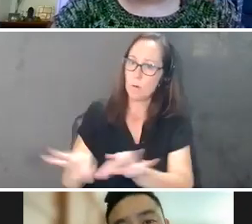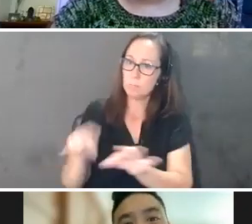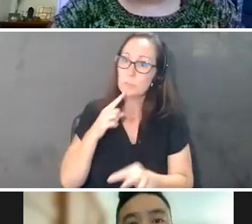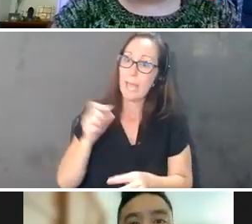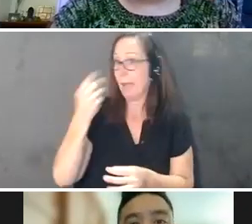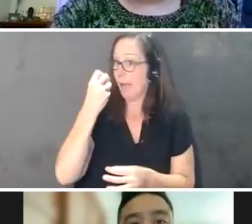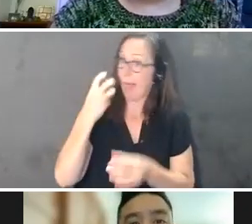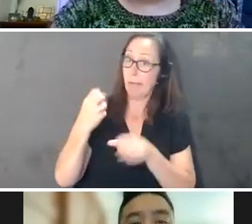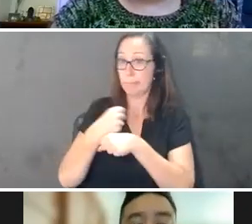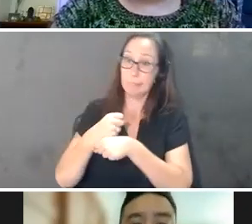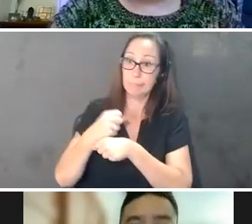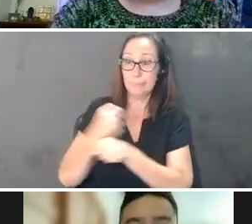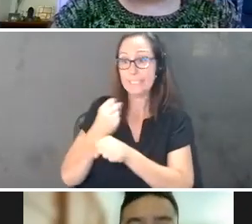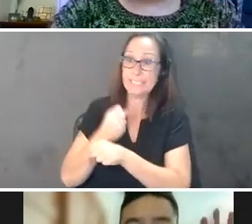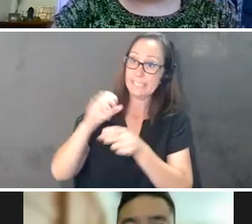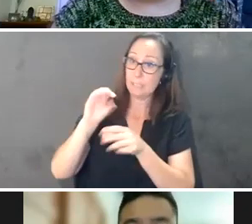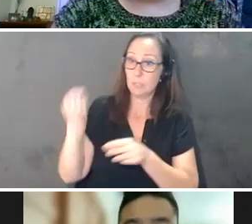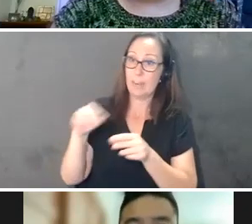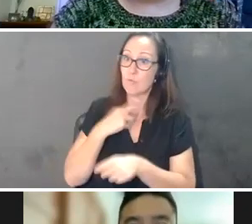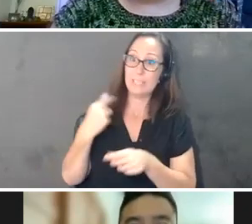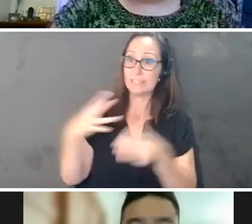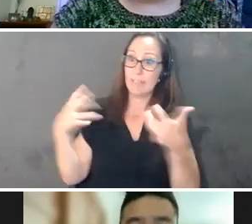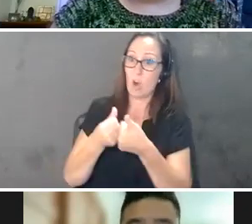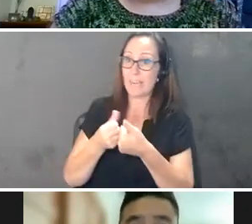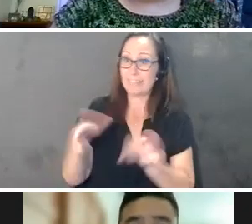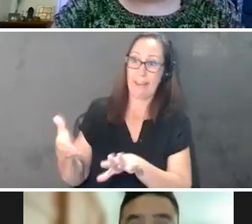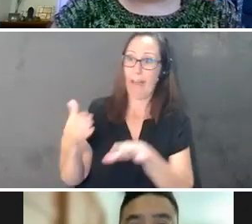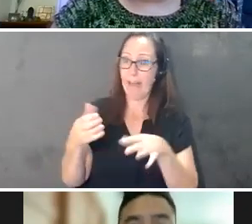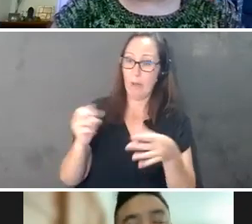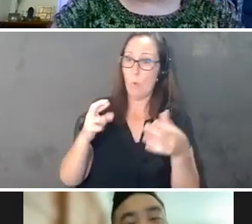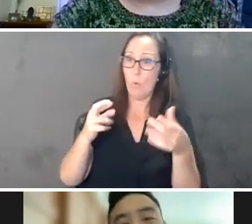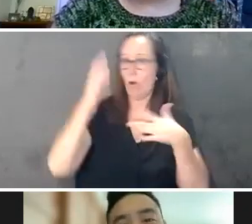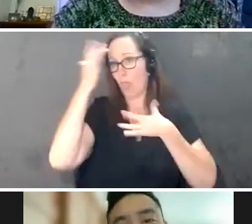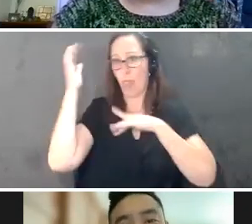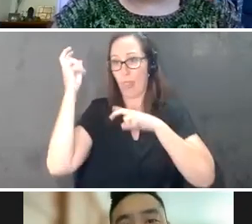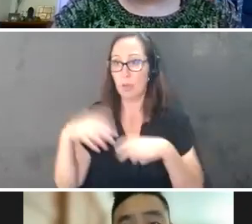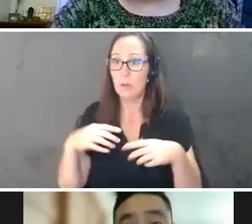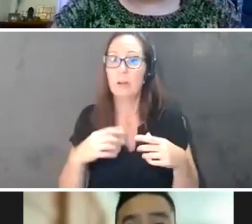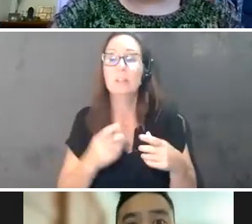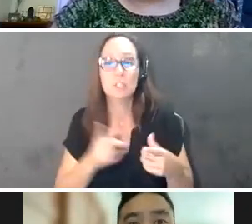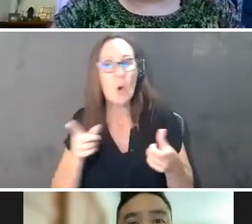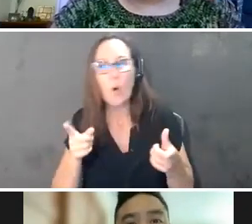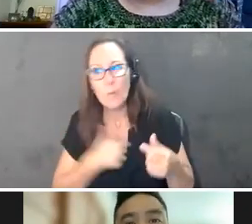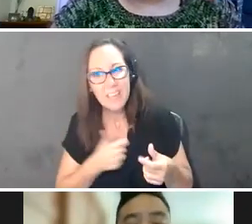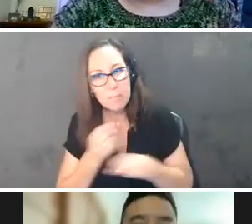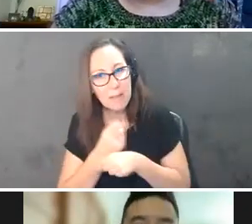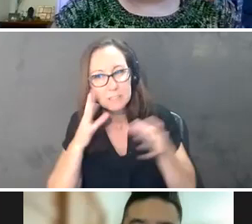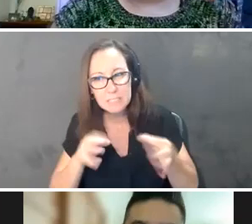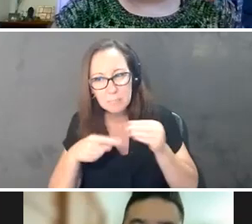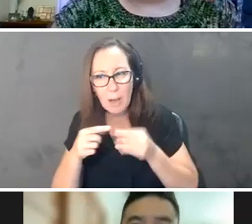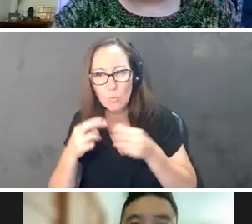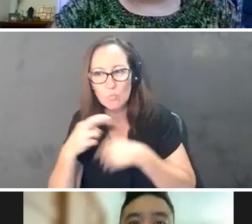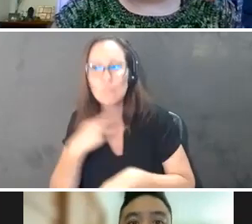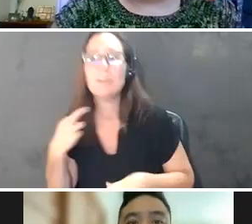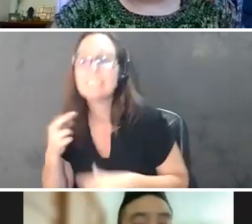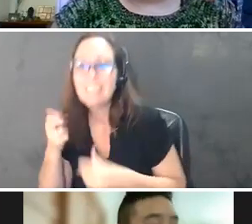So, but now we've had these decisions that are right in front of us with this data available. We make decisions about risk every day, but now that it's this